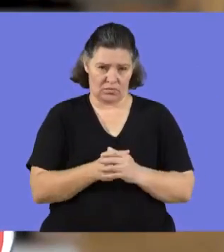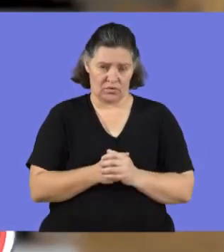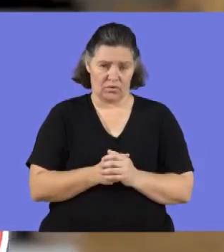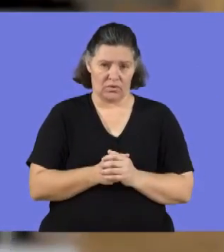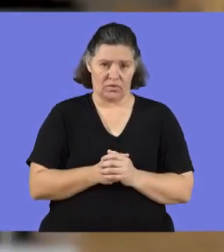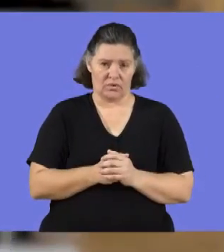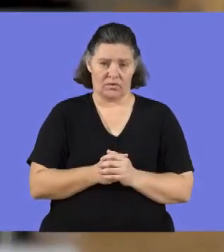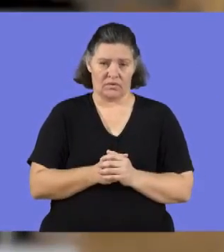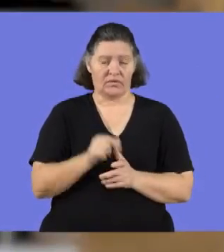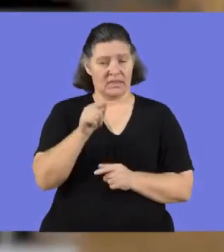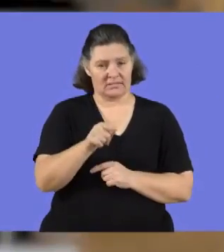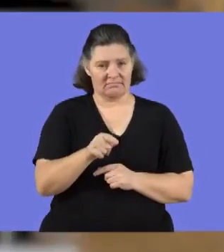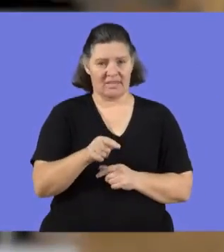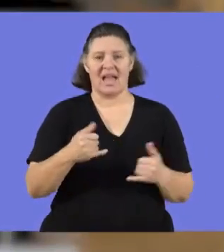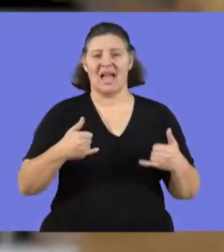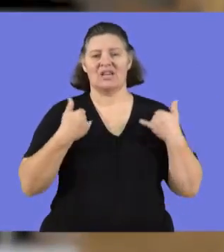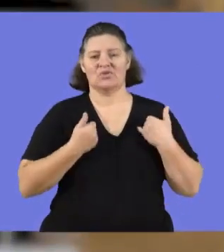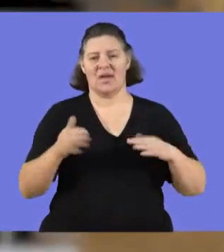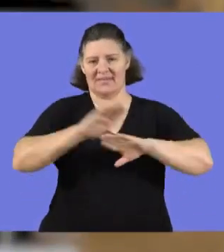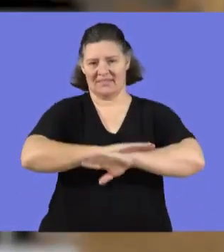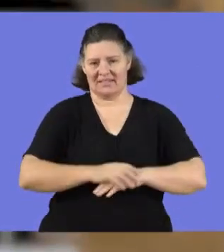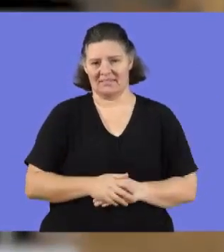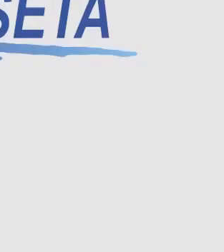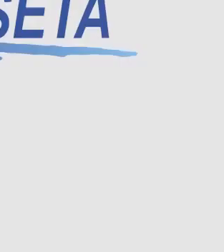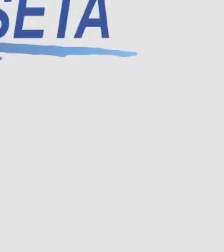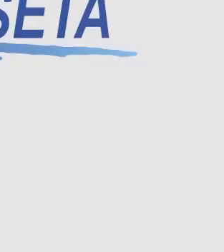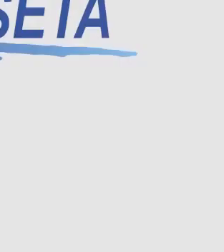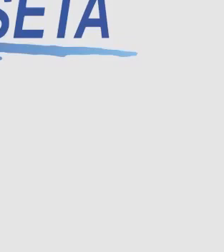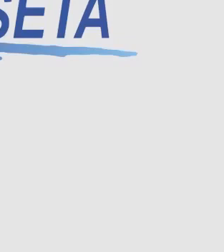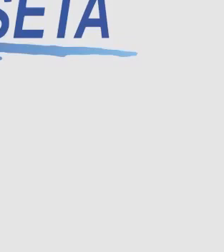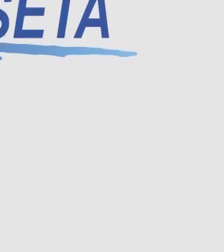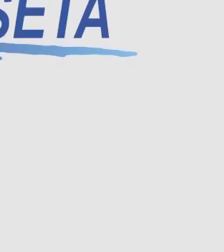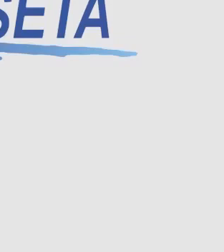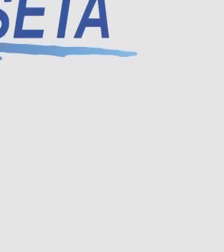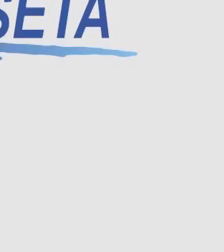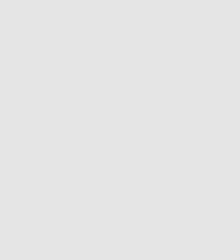of a value. On that note, have a lovely day.